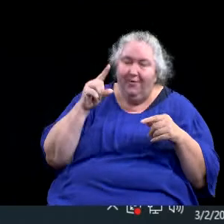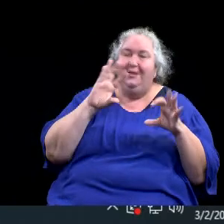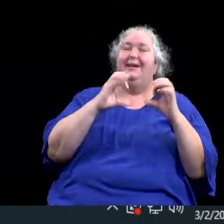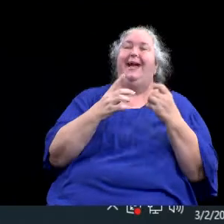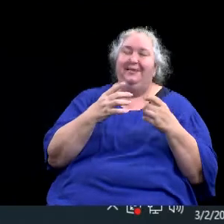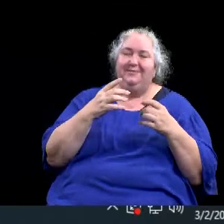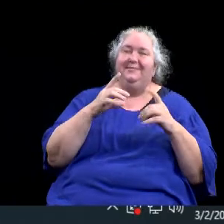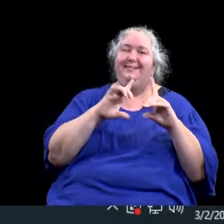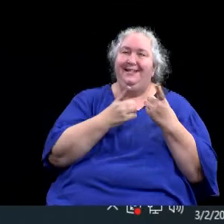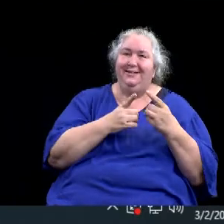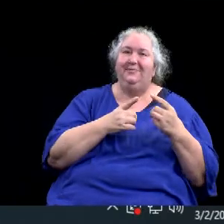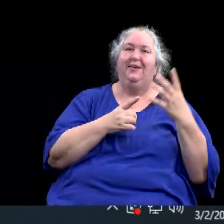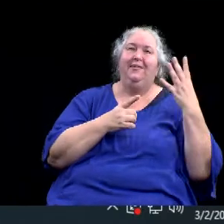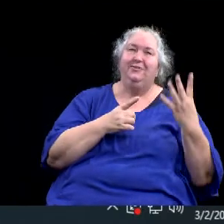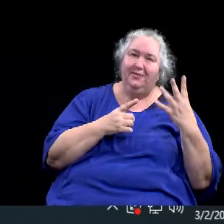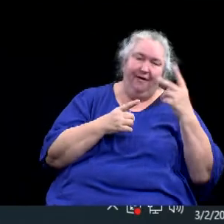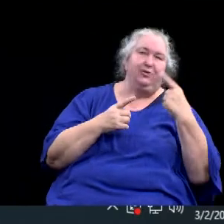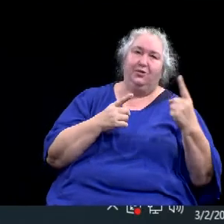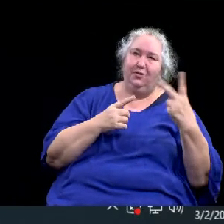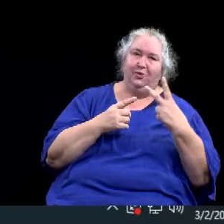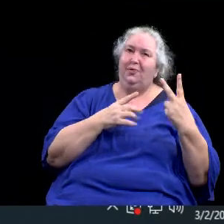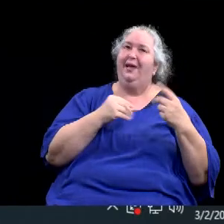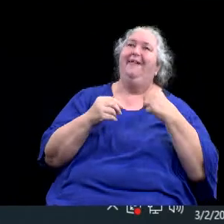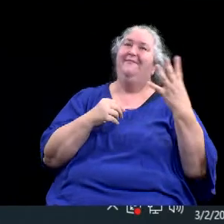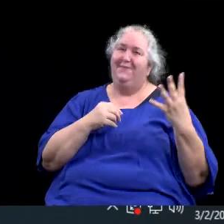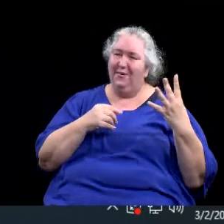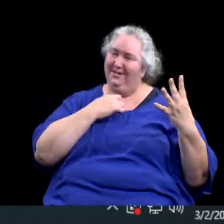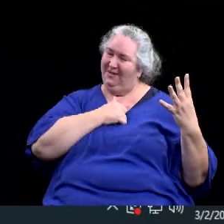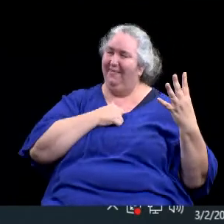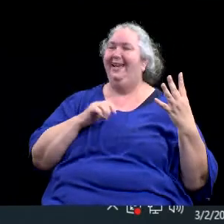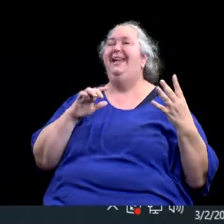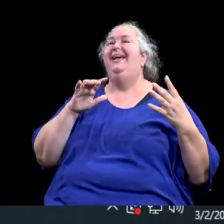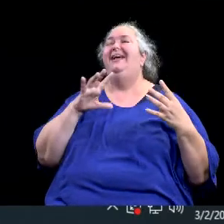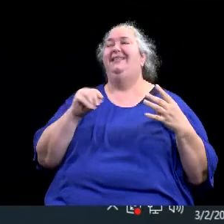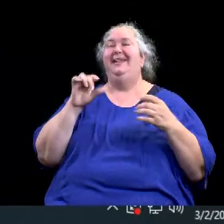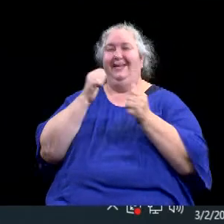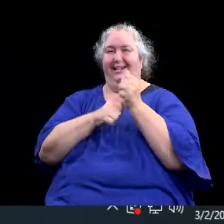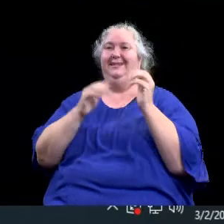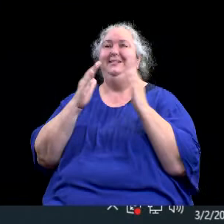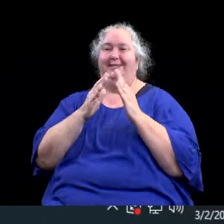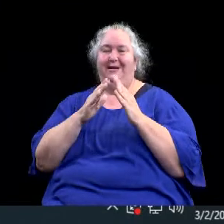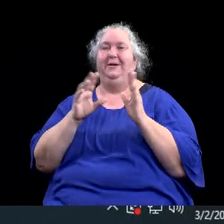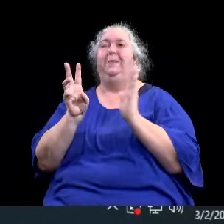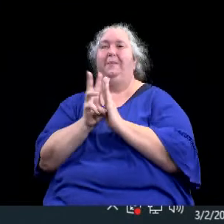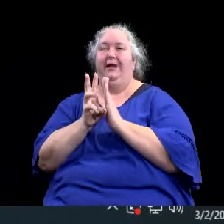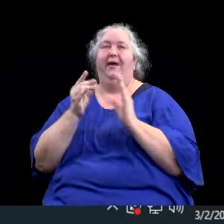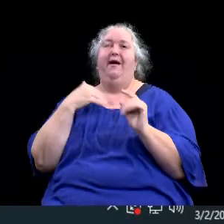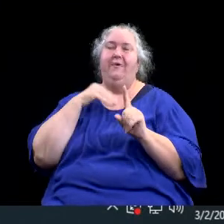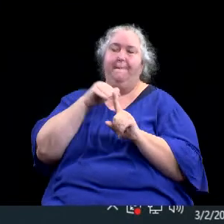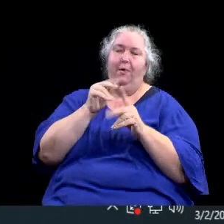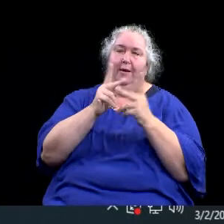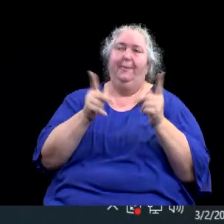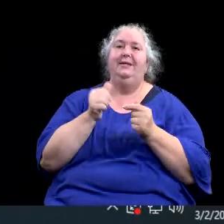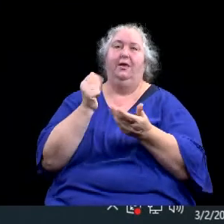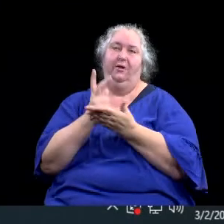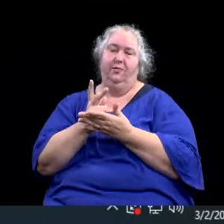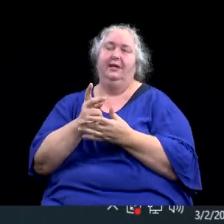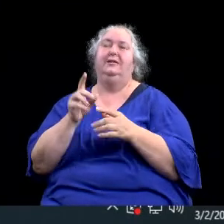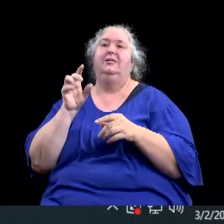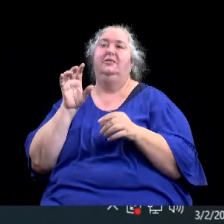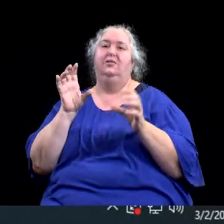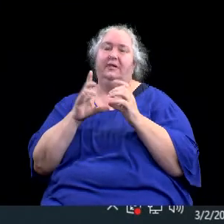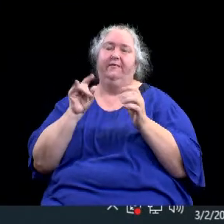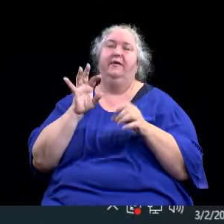a copy of this ordinance at each City of Waco polling place, authorizing certificates of election to be issued, repealing all ordinance or parts of ordinance in conflict